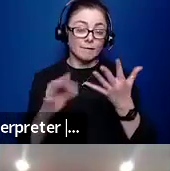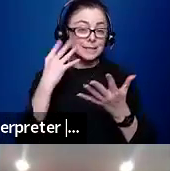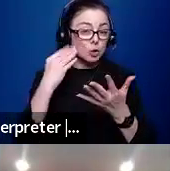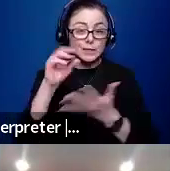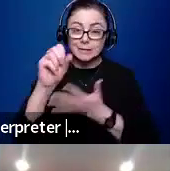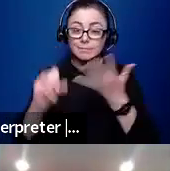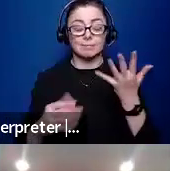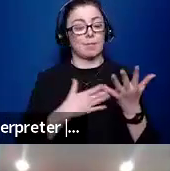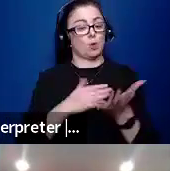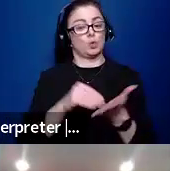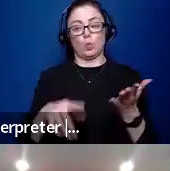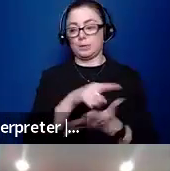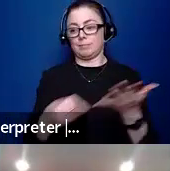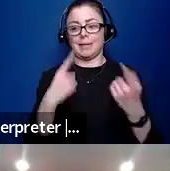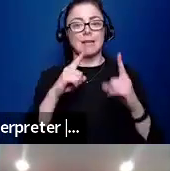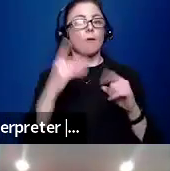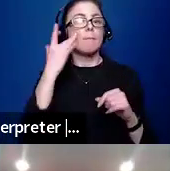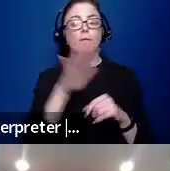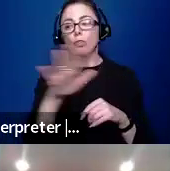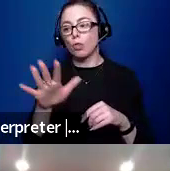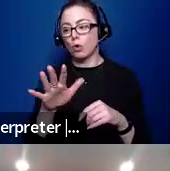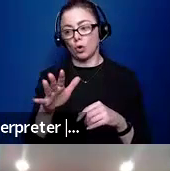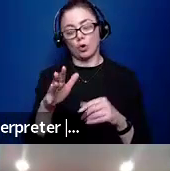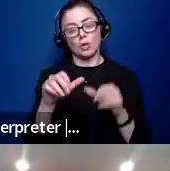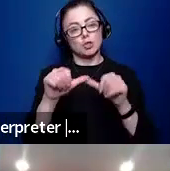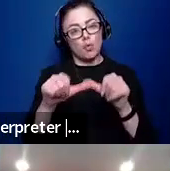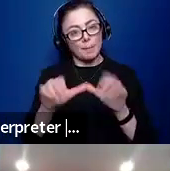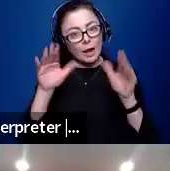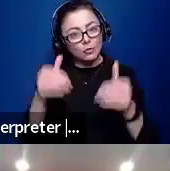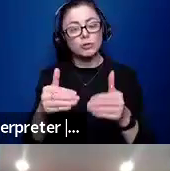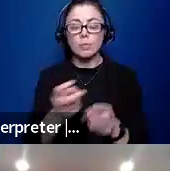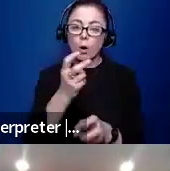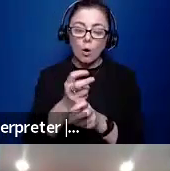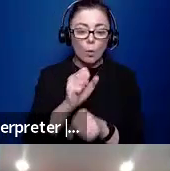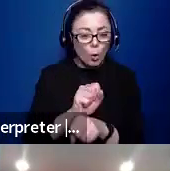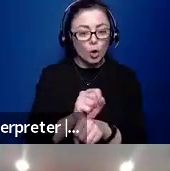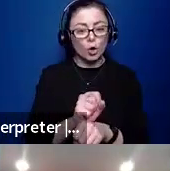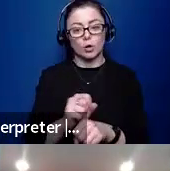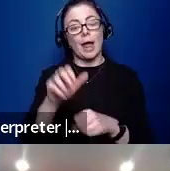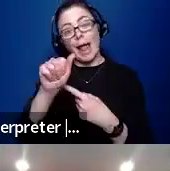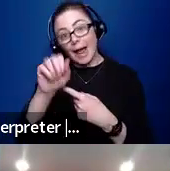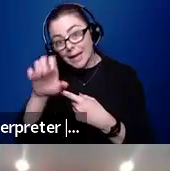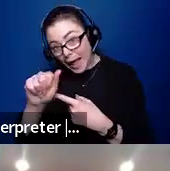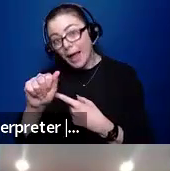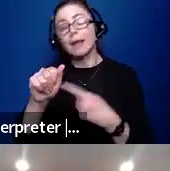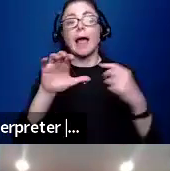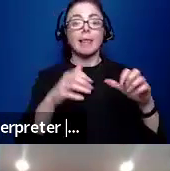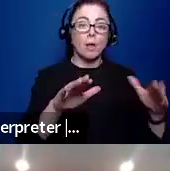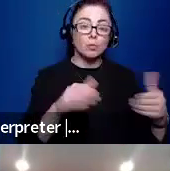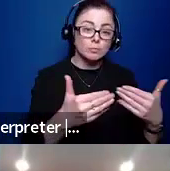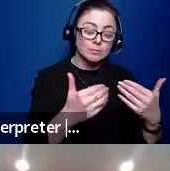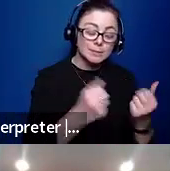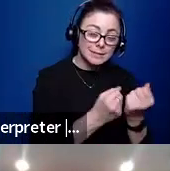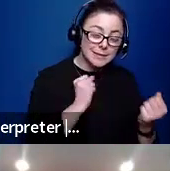determination and hard work, but also because of the support of AEAs, classroom staff, and families. My students